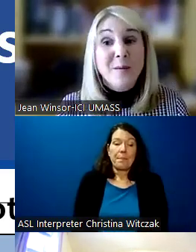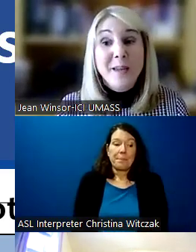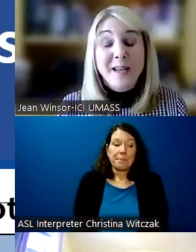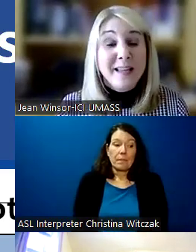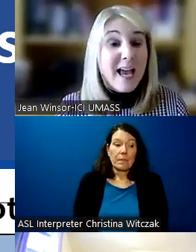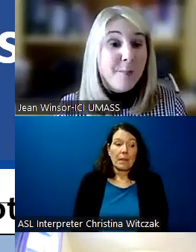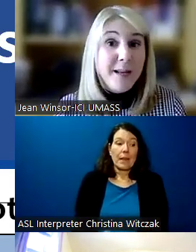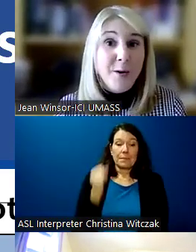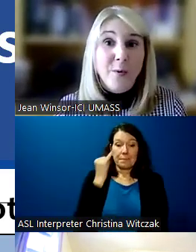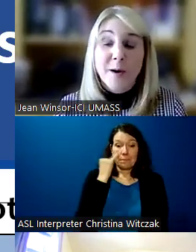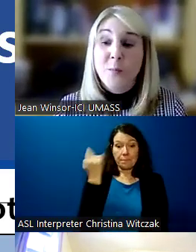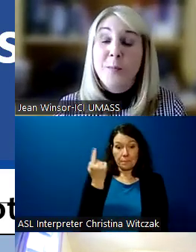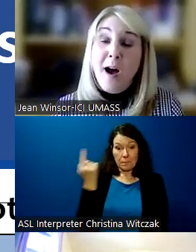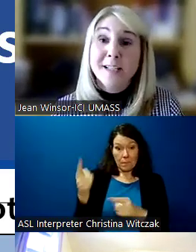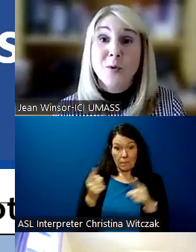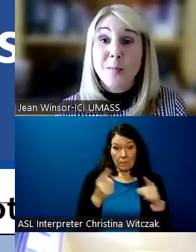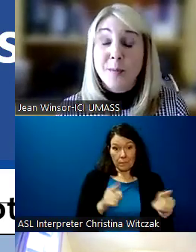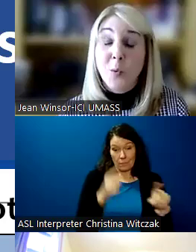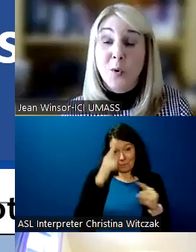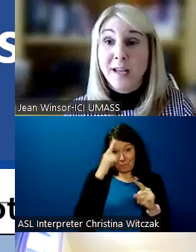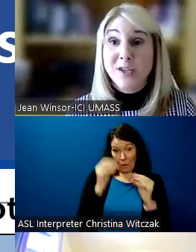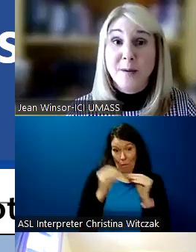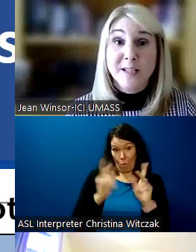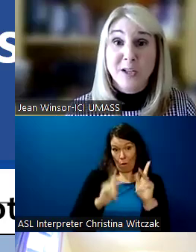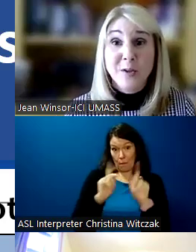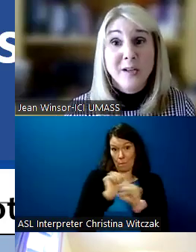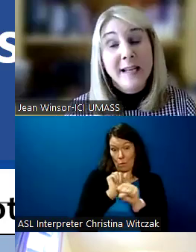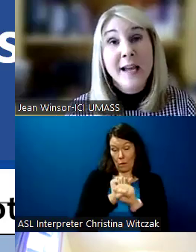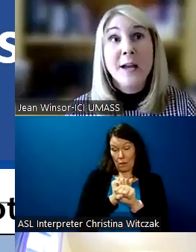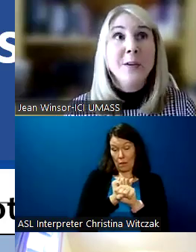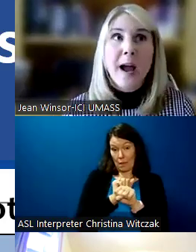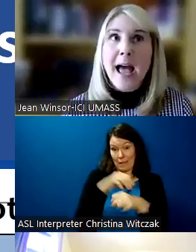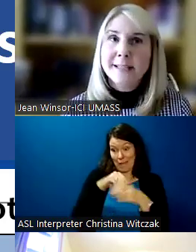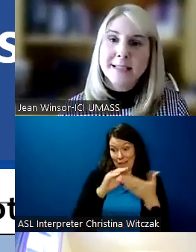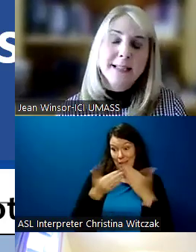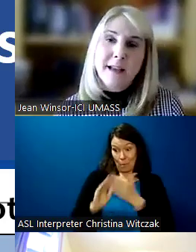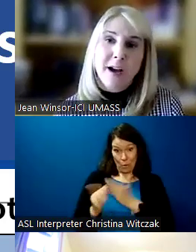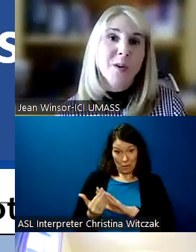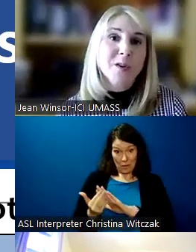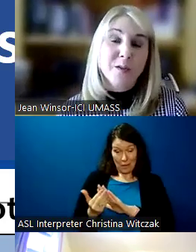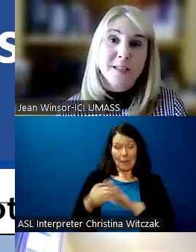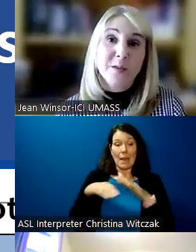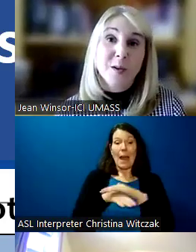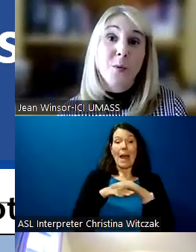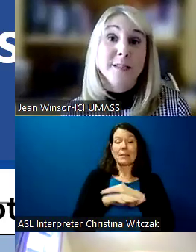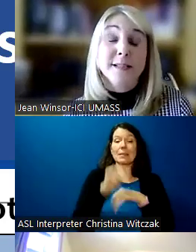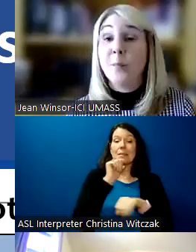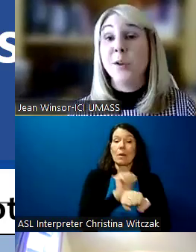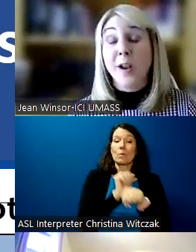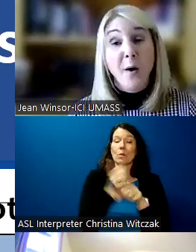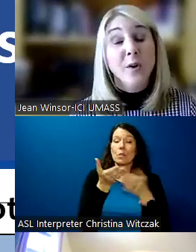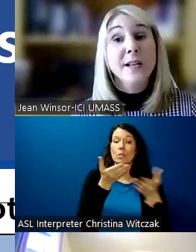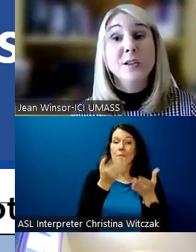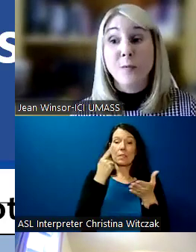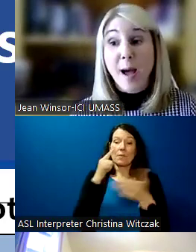there something that's happening where, because more people are working in jobs in the community, they're accessing non-work services for the points in time when